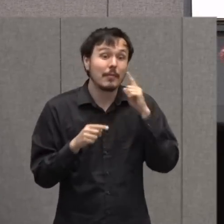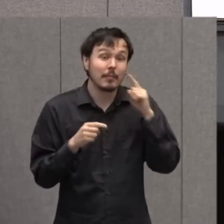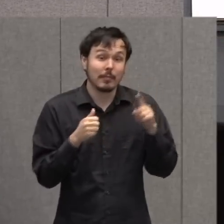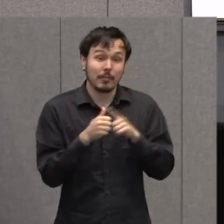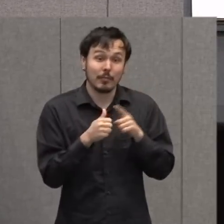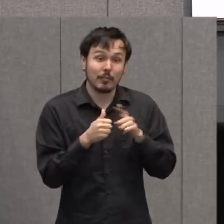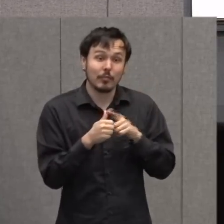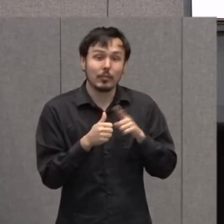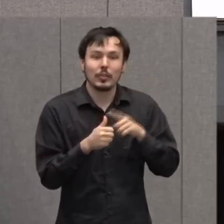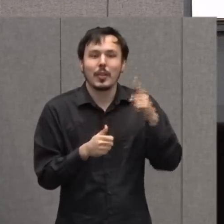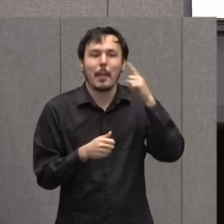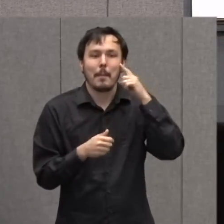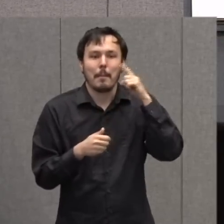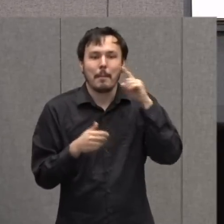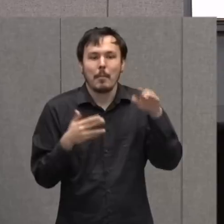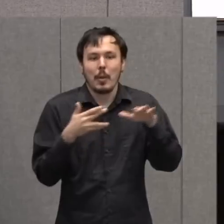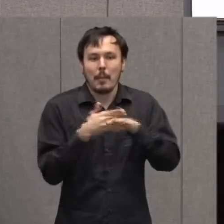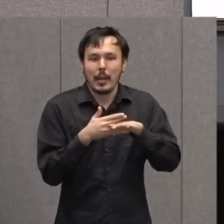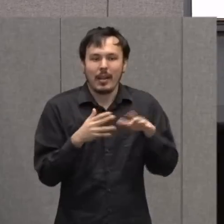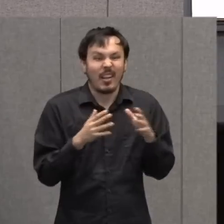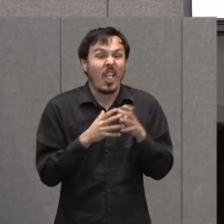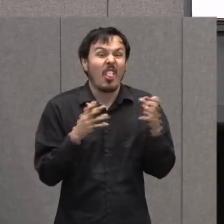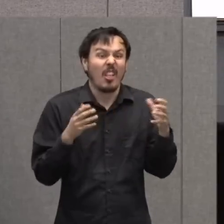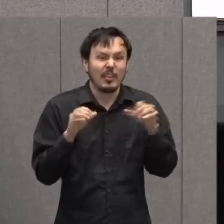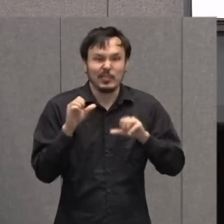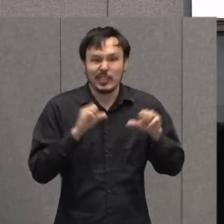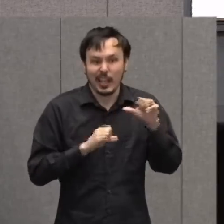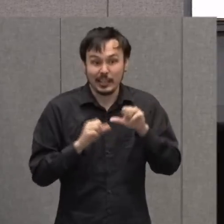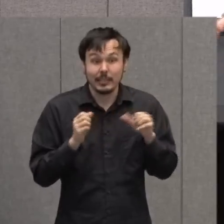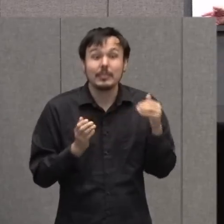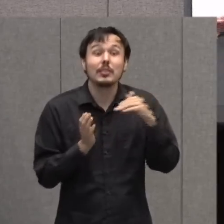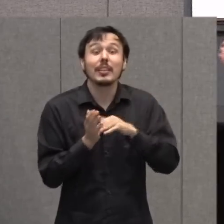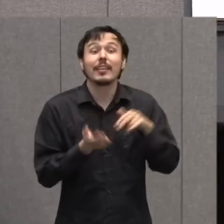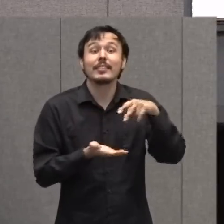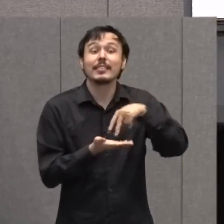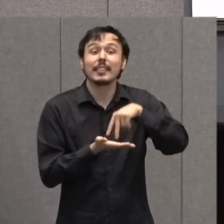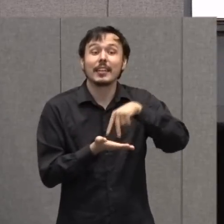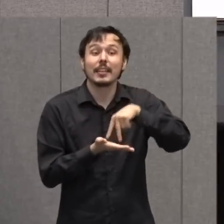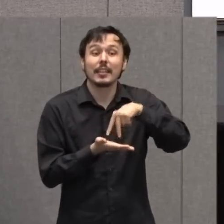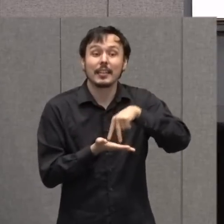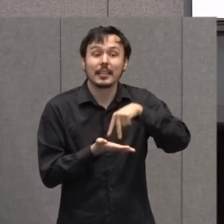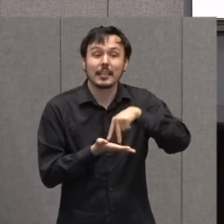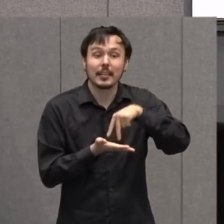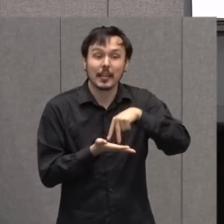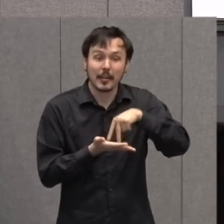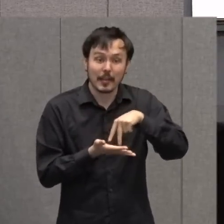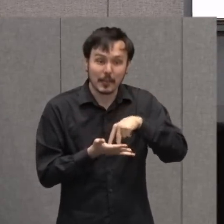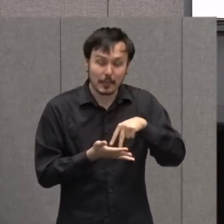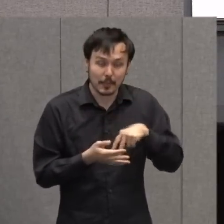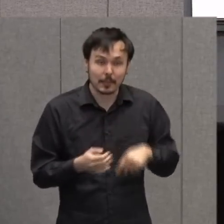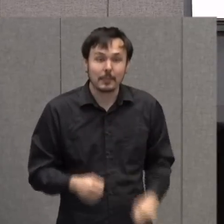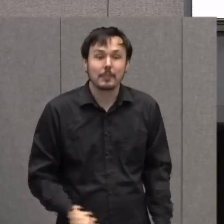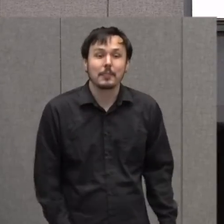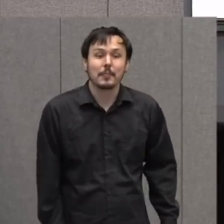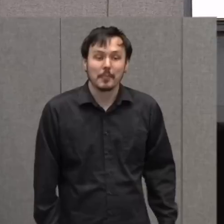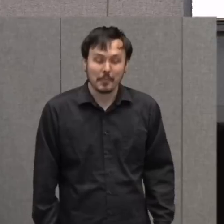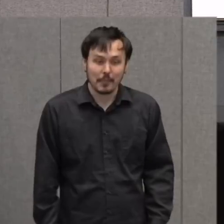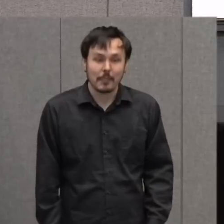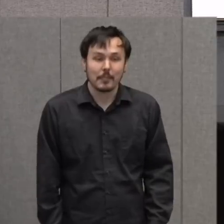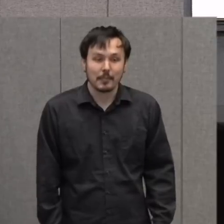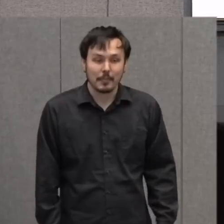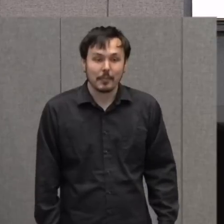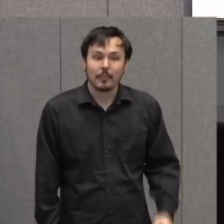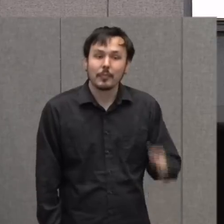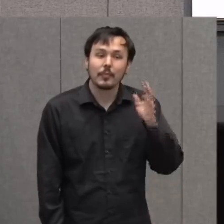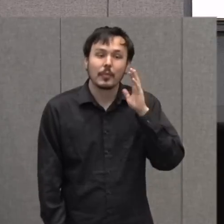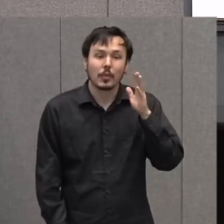because you just did a bunch of science. So you're going to stand up again. We've got to take a brain break, and we're going to put our